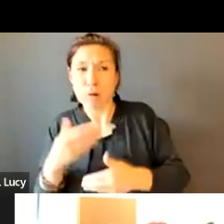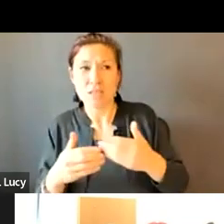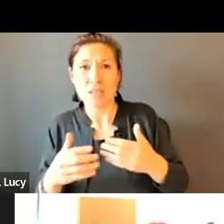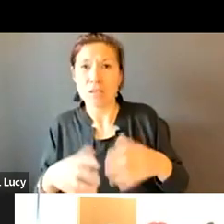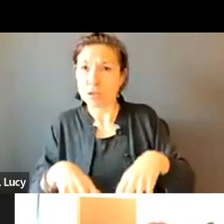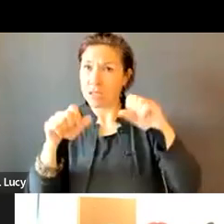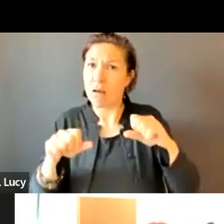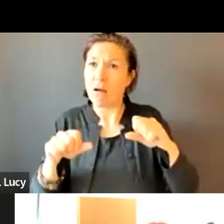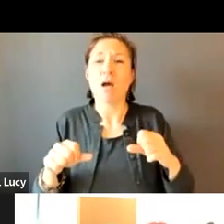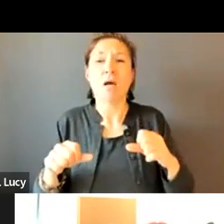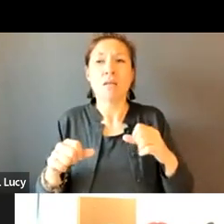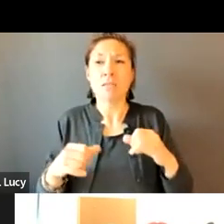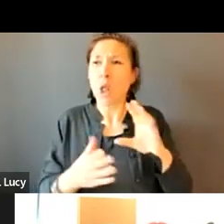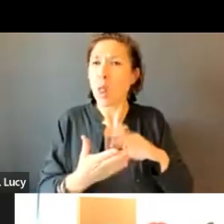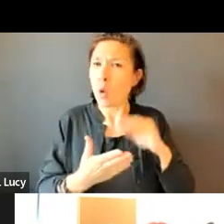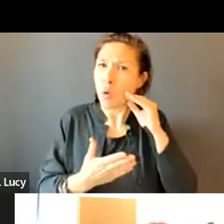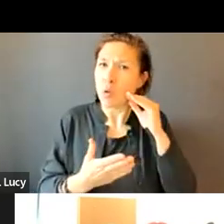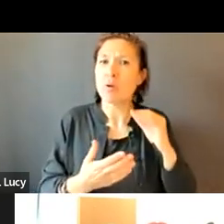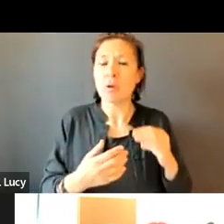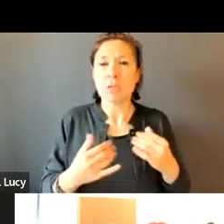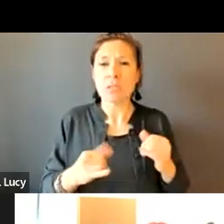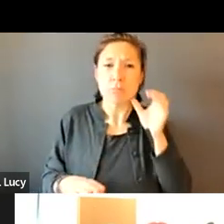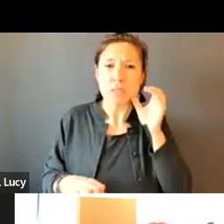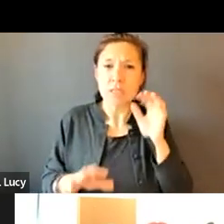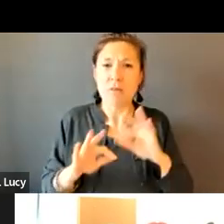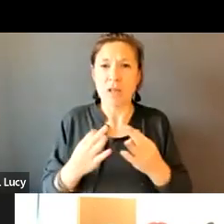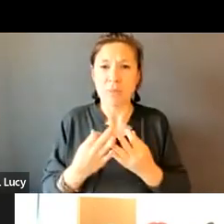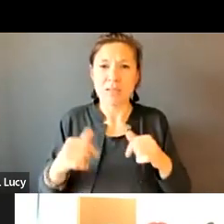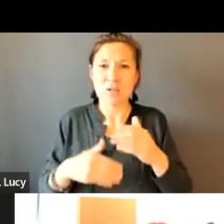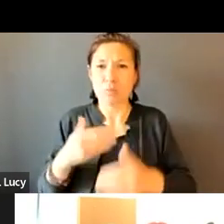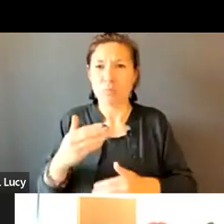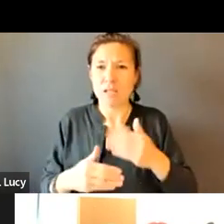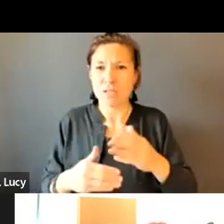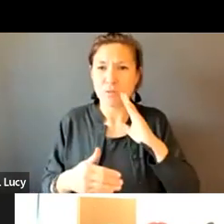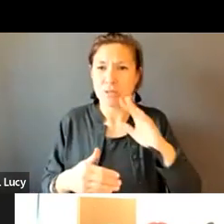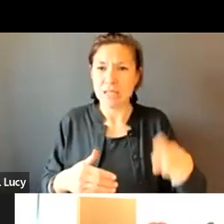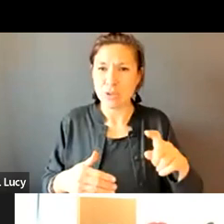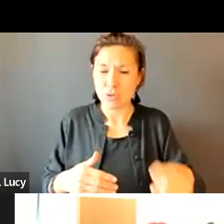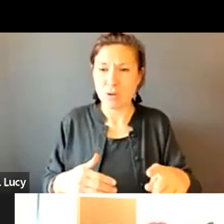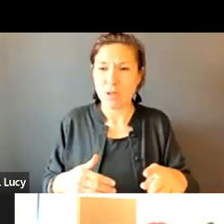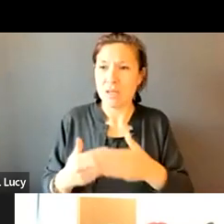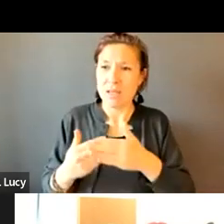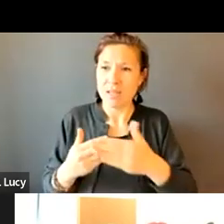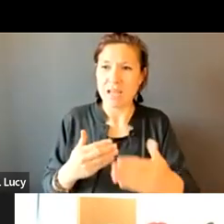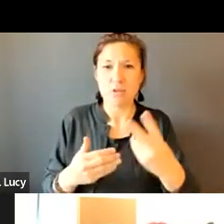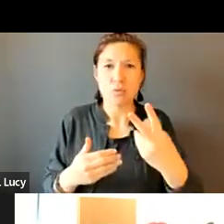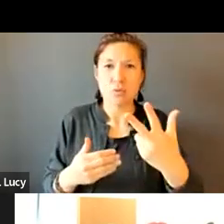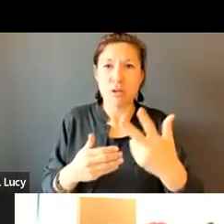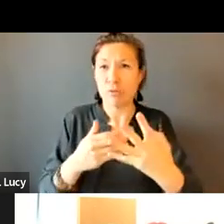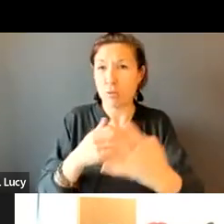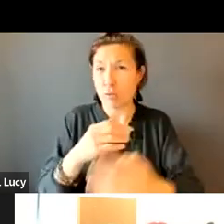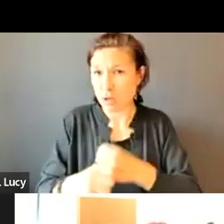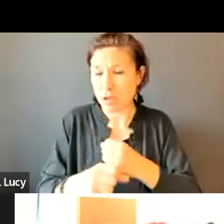we are still listening to our families we'll be the one that we need to do as over the next several years we accelerate this work